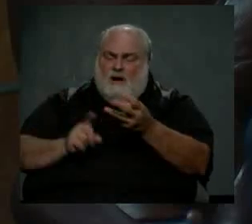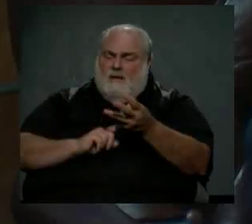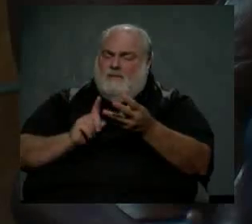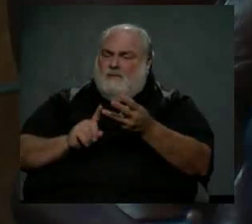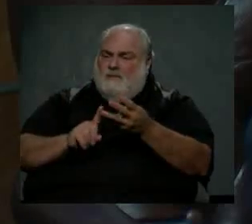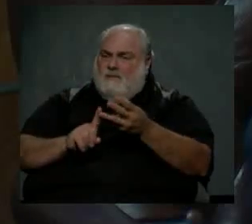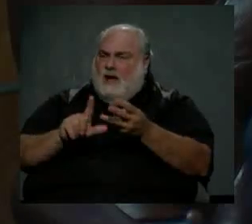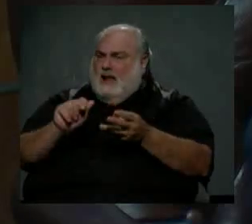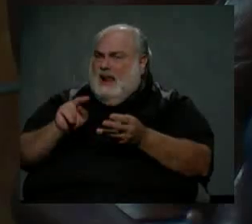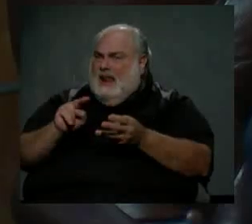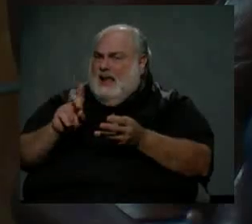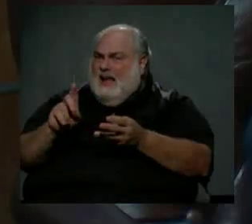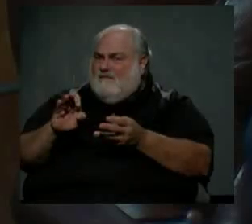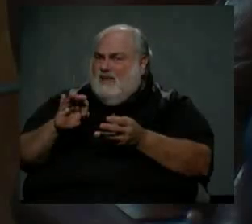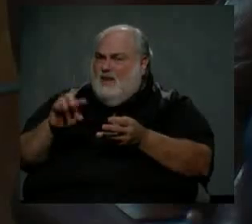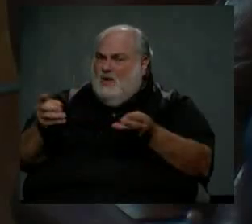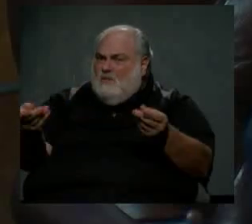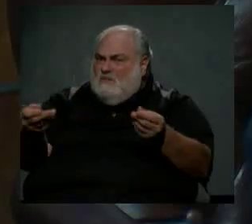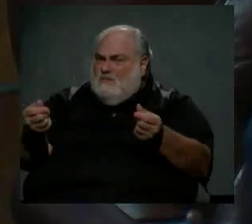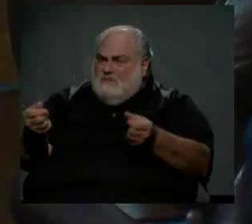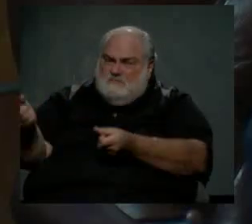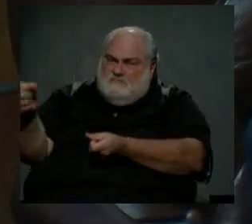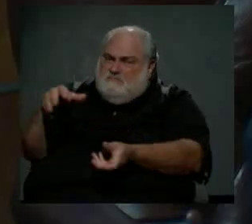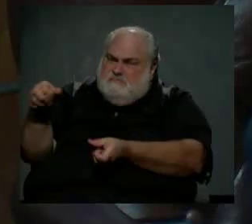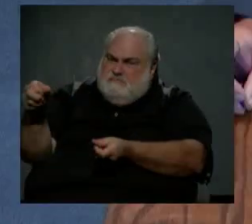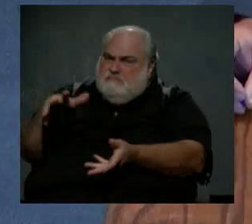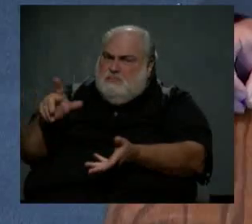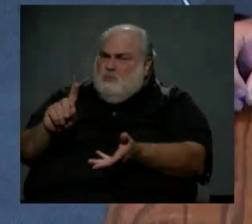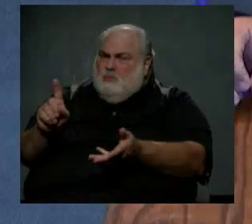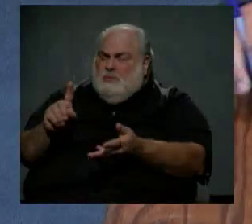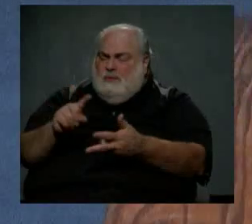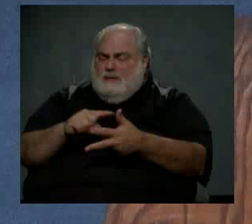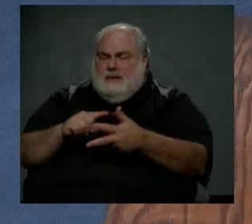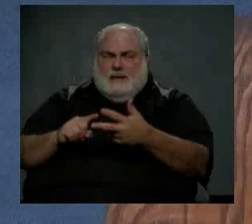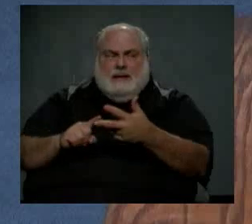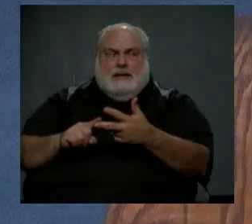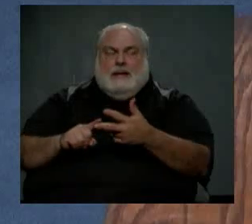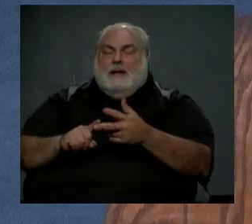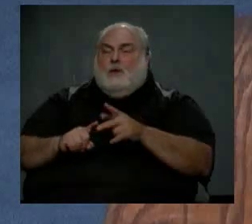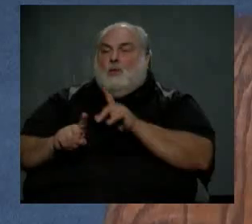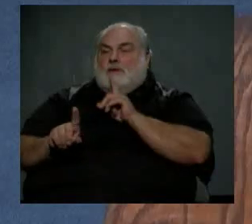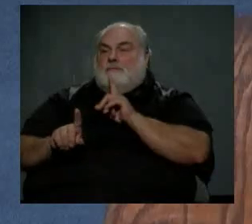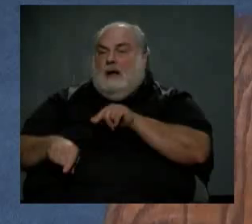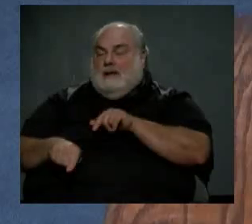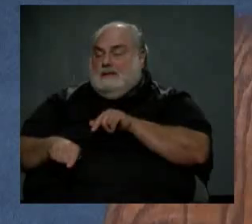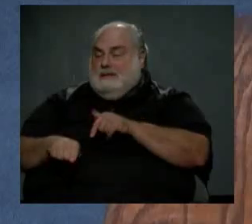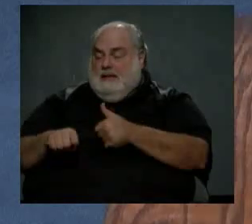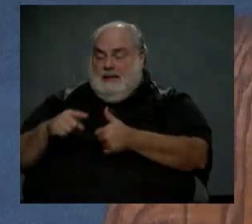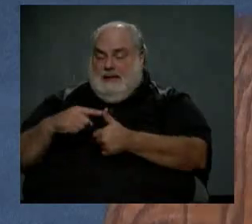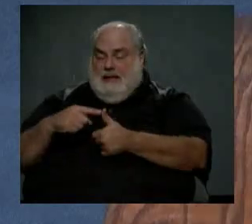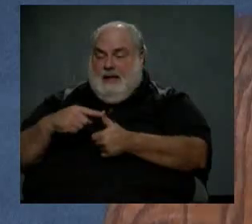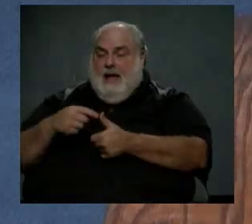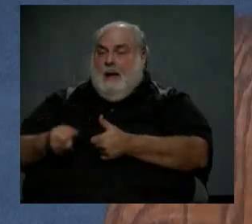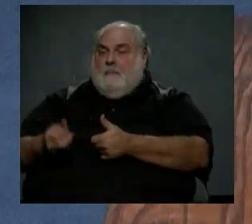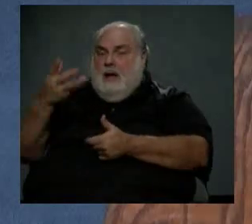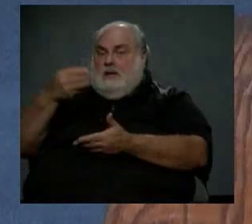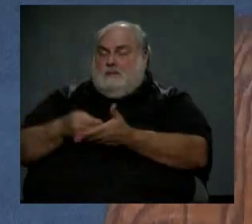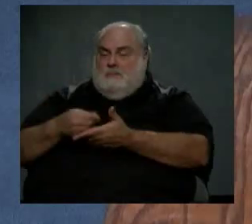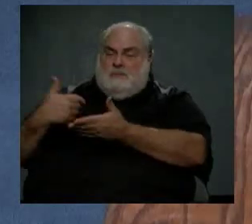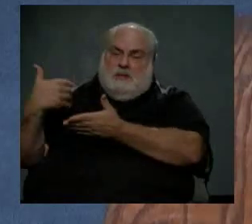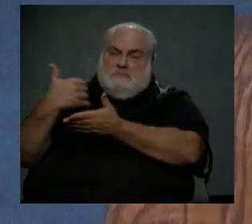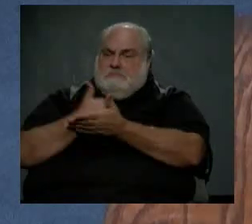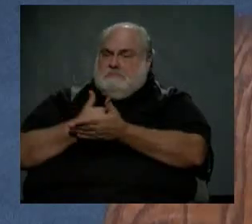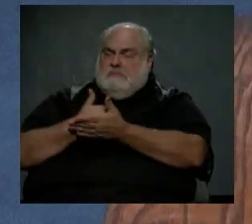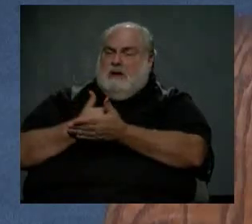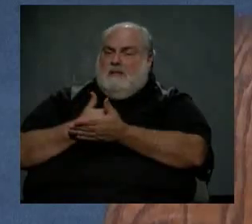landfill cost? What all is involved in this? This is mainly looking at the collection side, looking at what it costs for us to perform